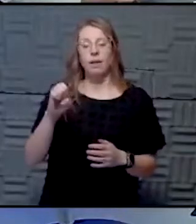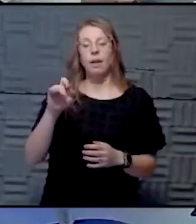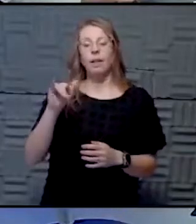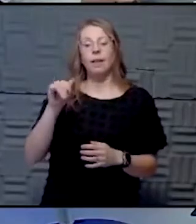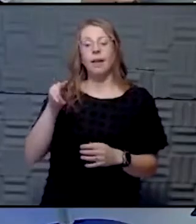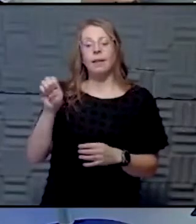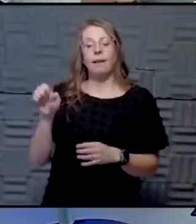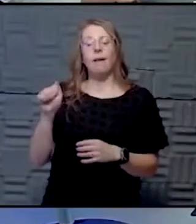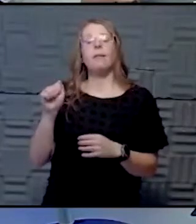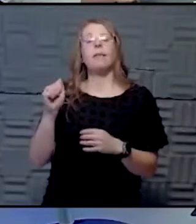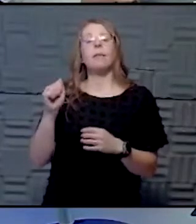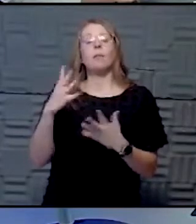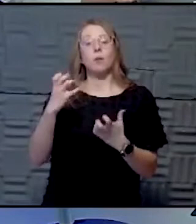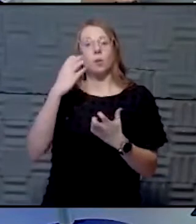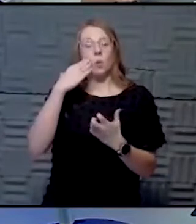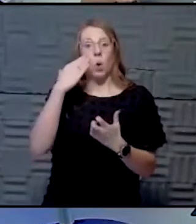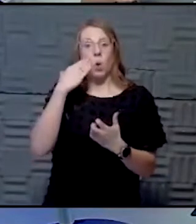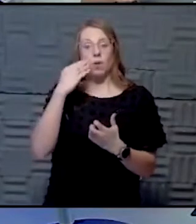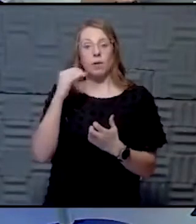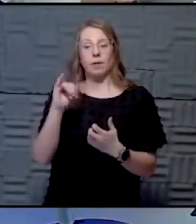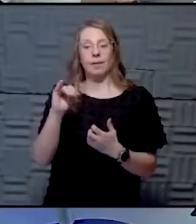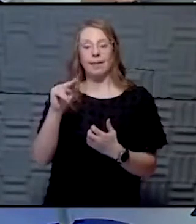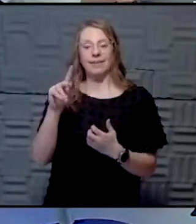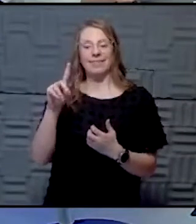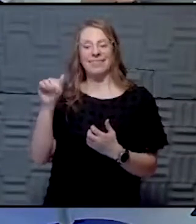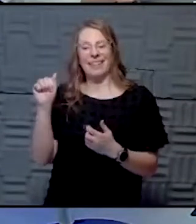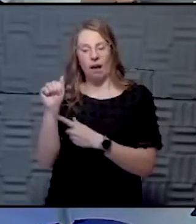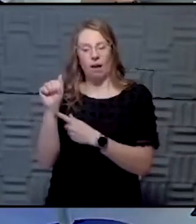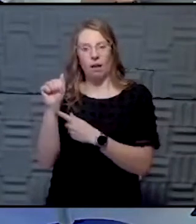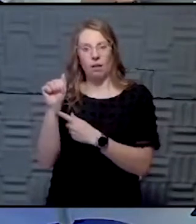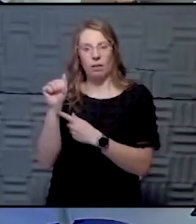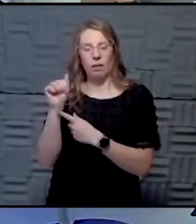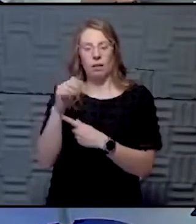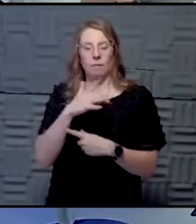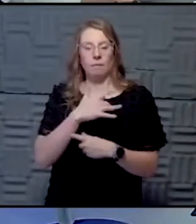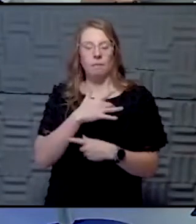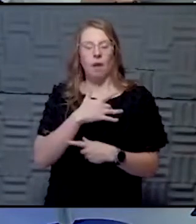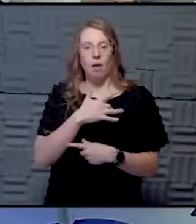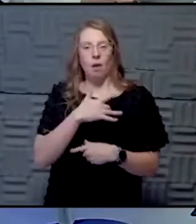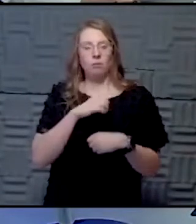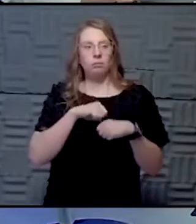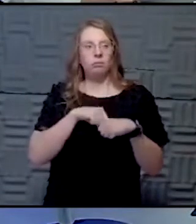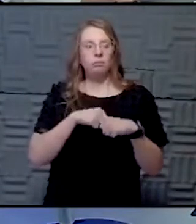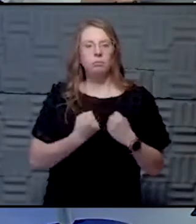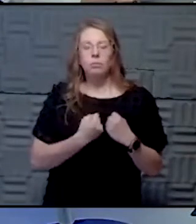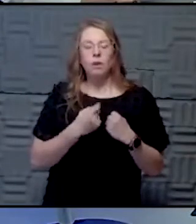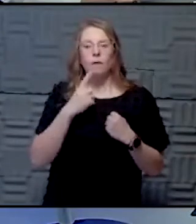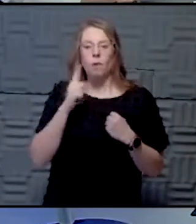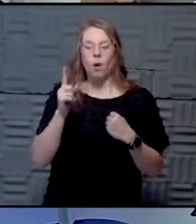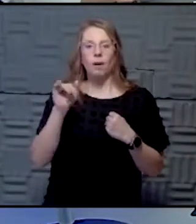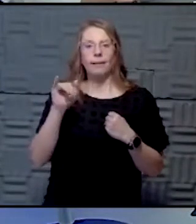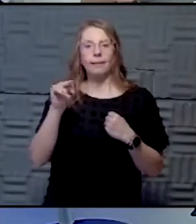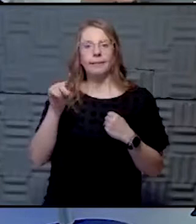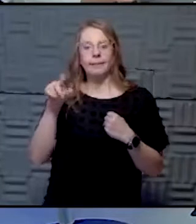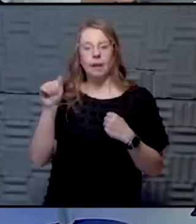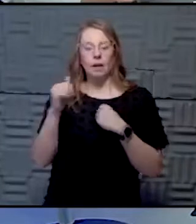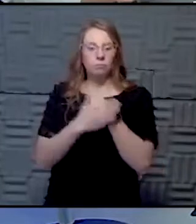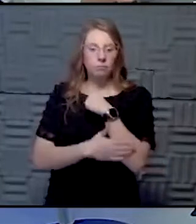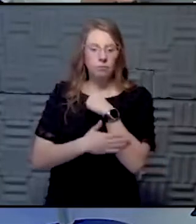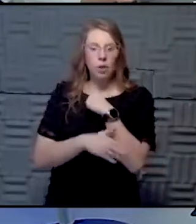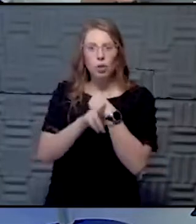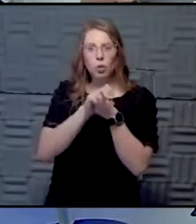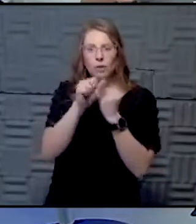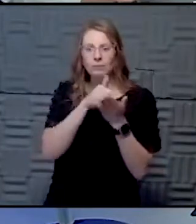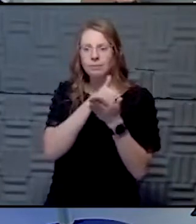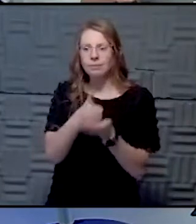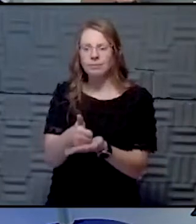can you update us on India just to raise awareness? My heart breaks for what is going on there. Do we know if the U.S. is assisting in